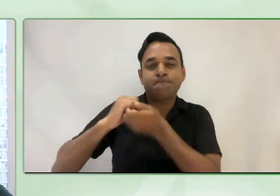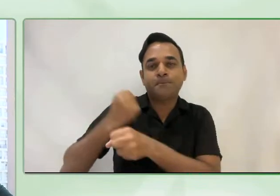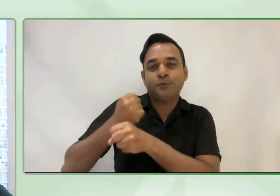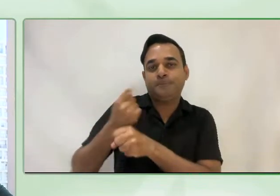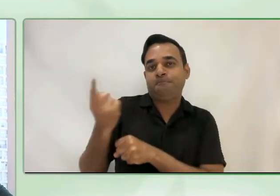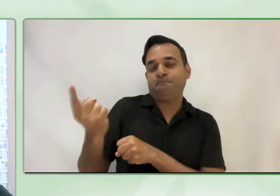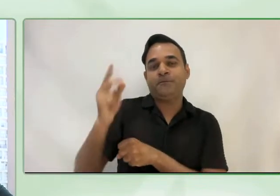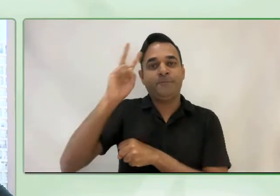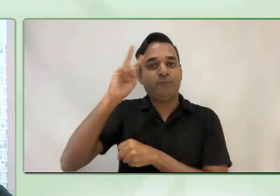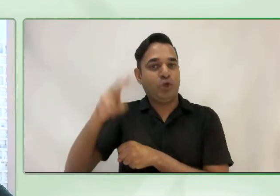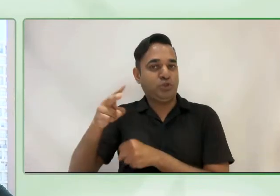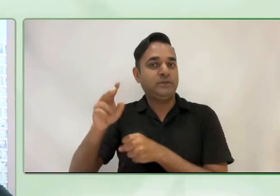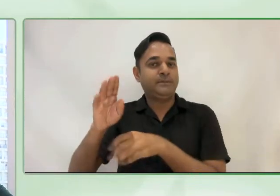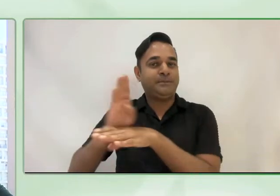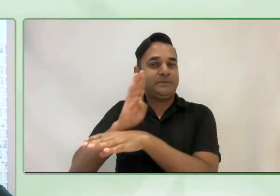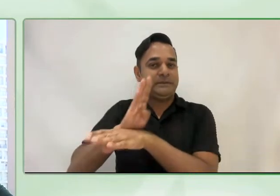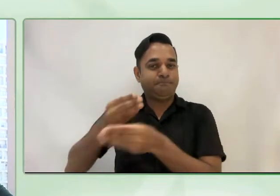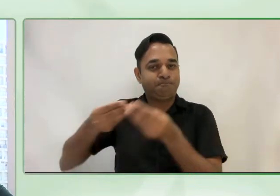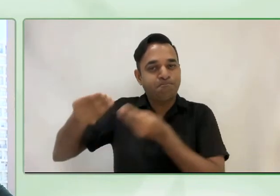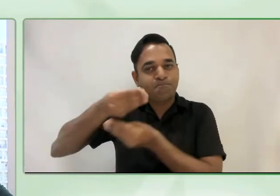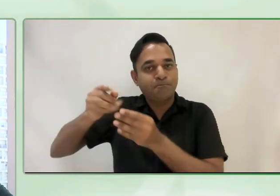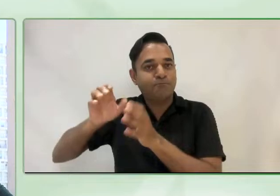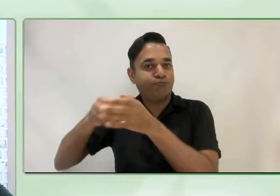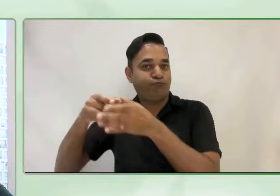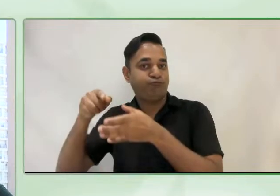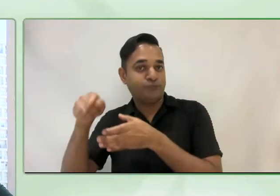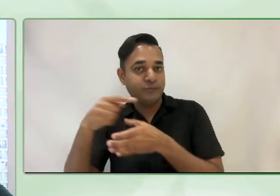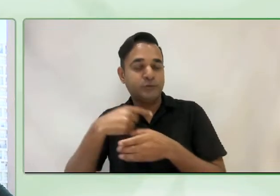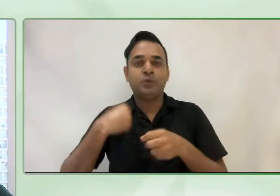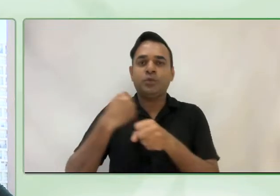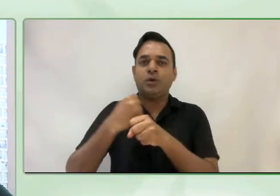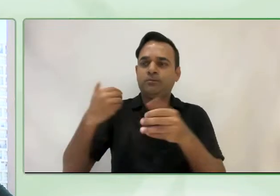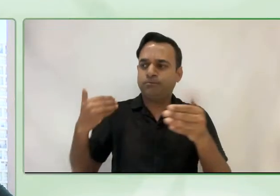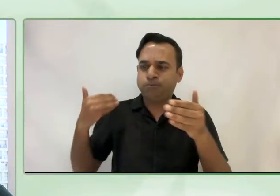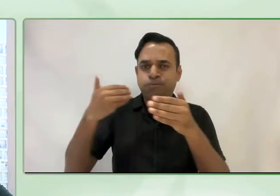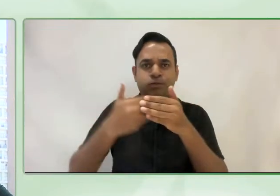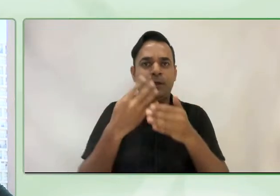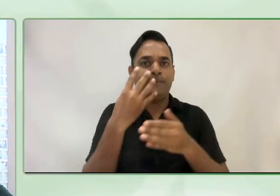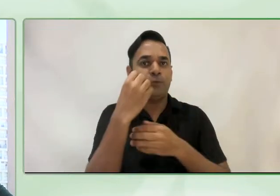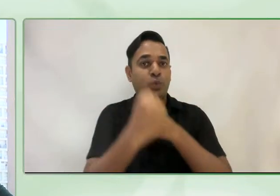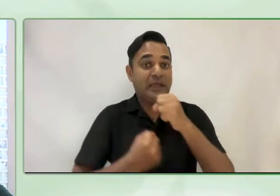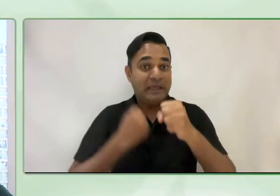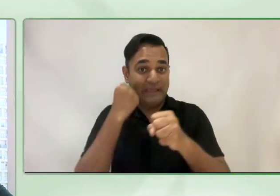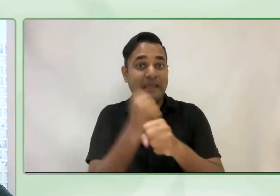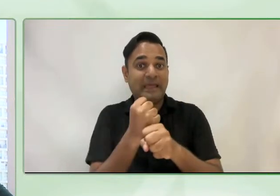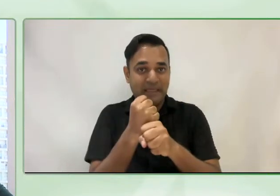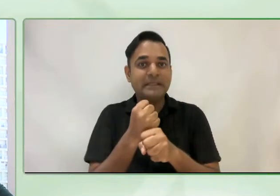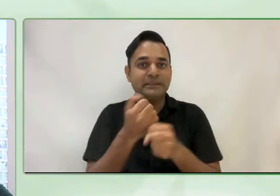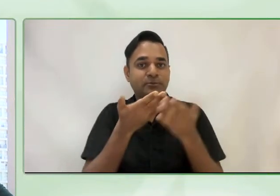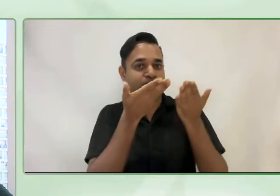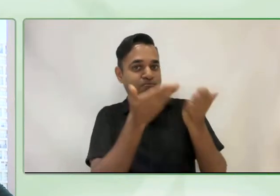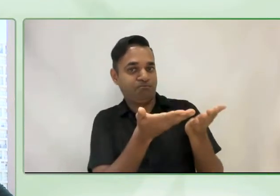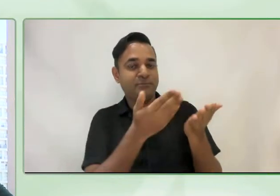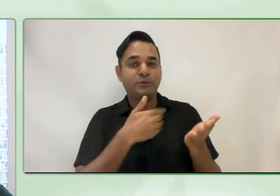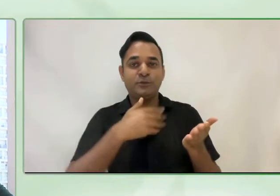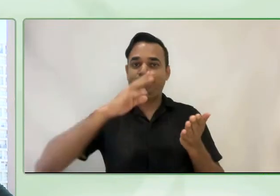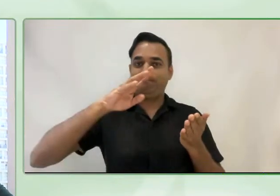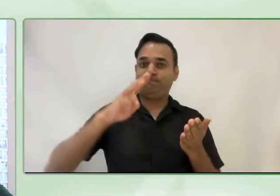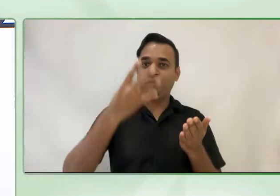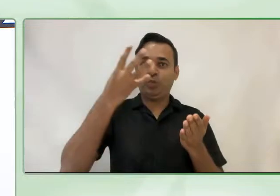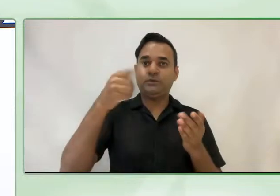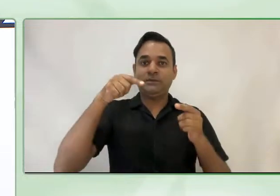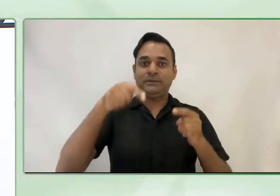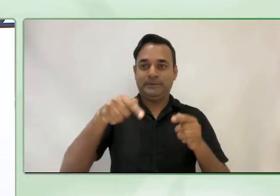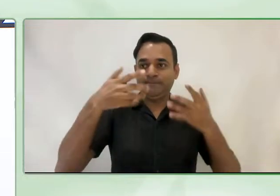and so this year we have the 4th edition of the Discover Vienna Zero Barriers program. Florian will tell us more